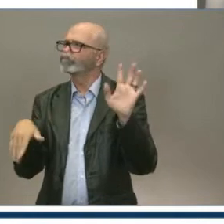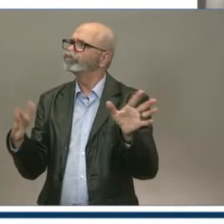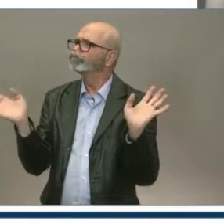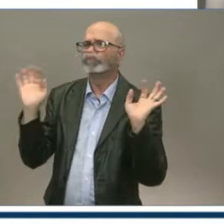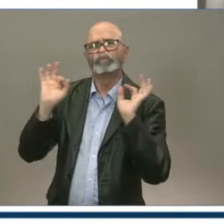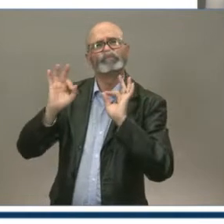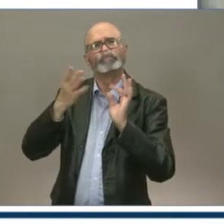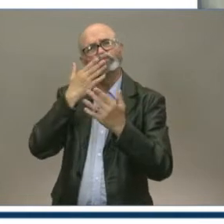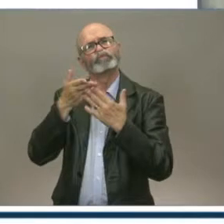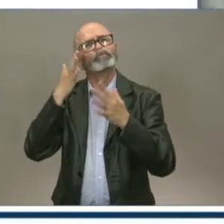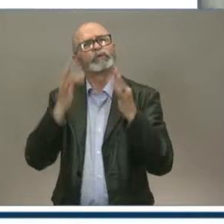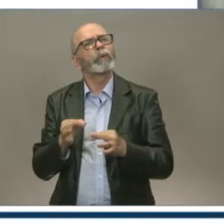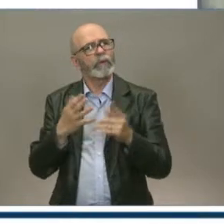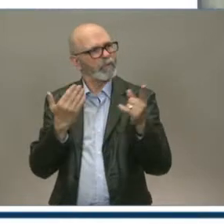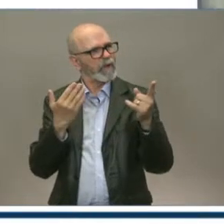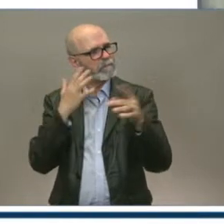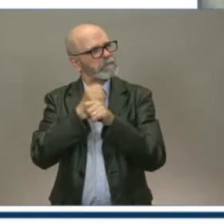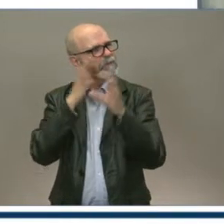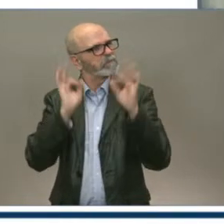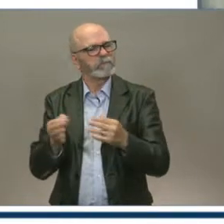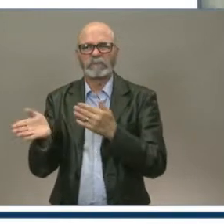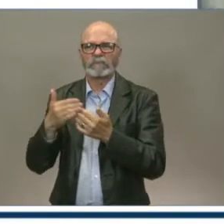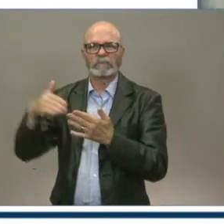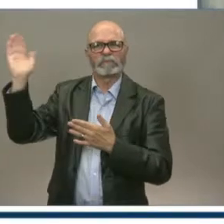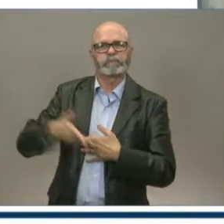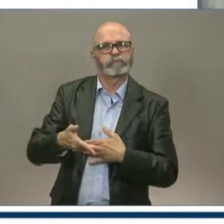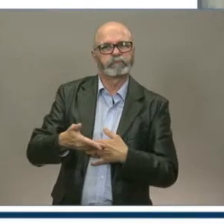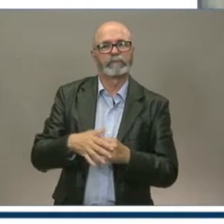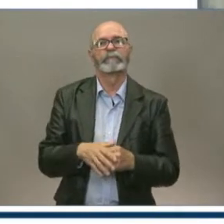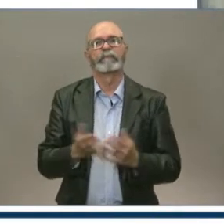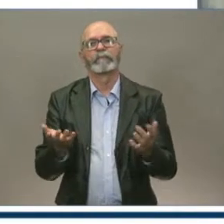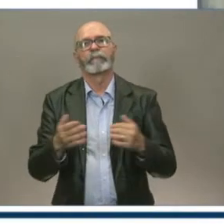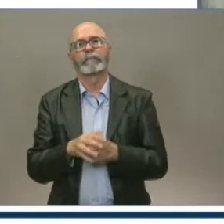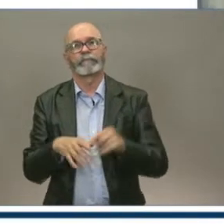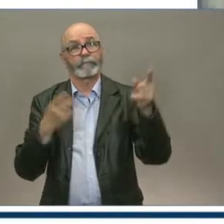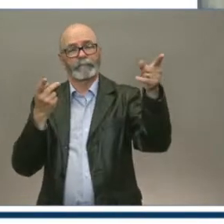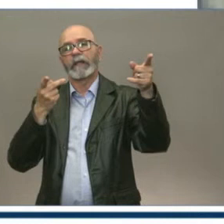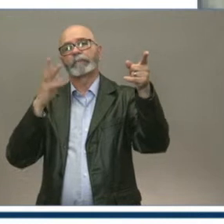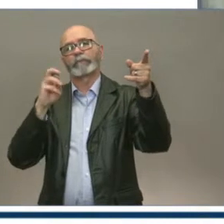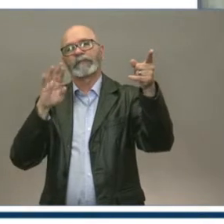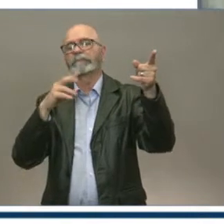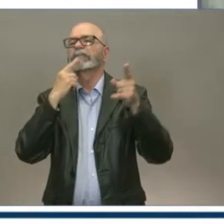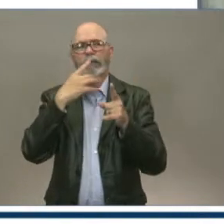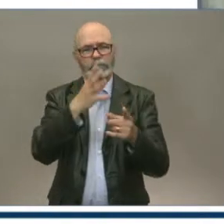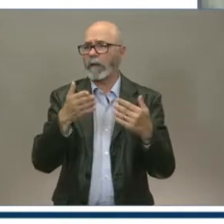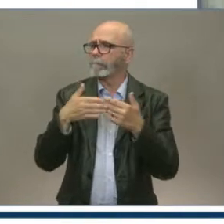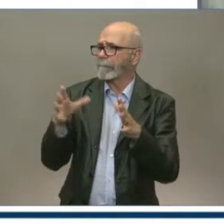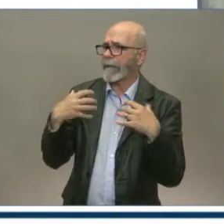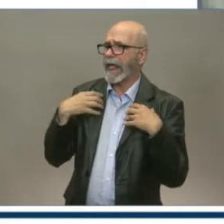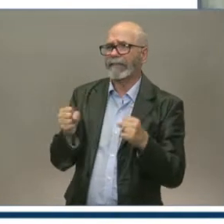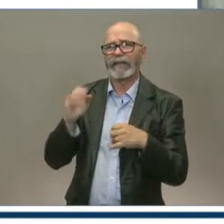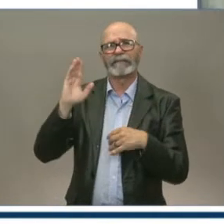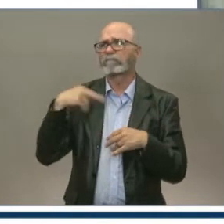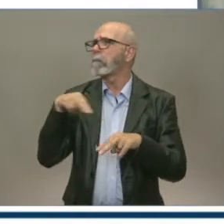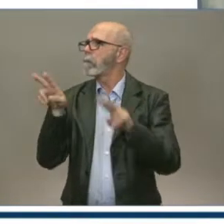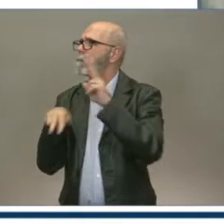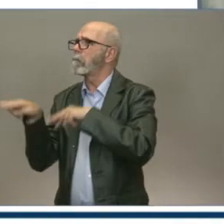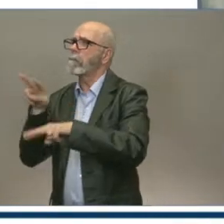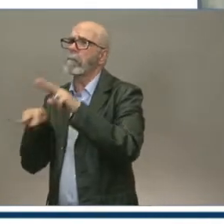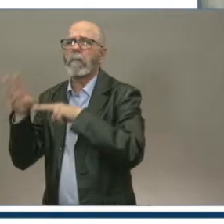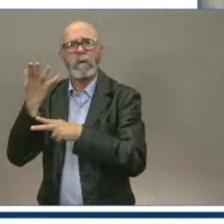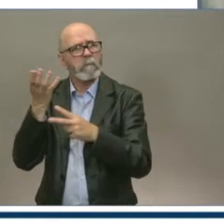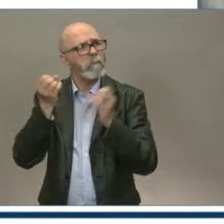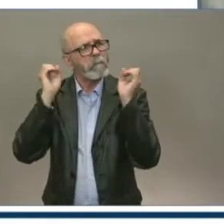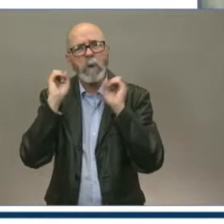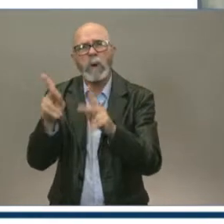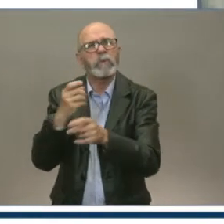Well, public health, first of all, recommended that we would be able to do so in a safe manner. And our approach has always been that we do that cautiously.